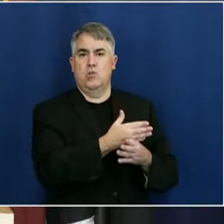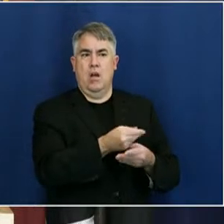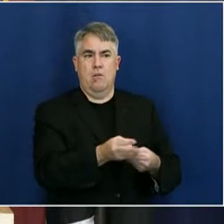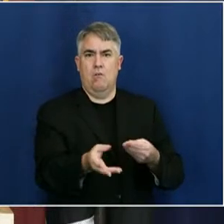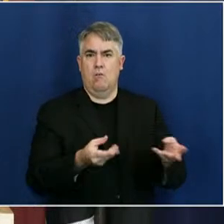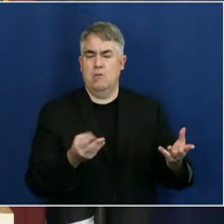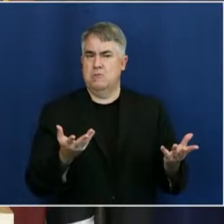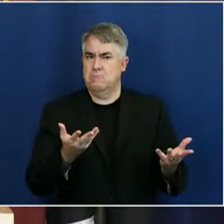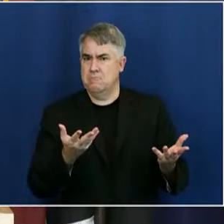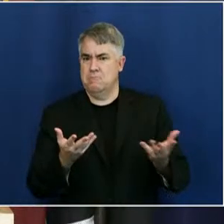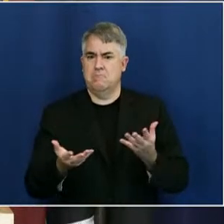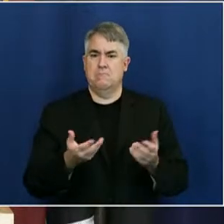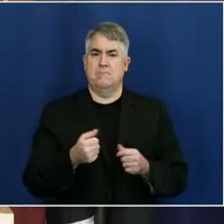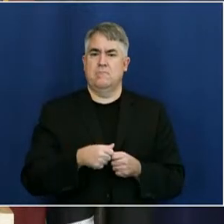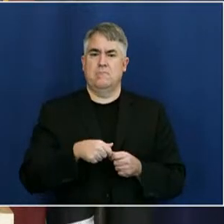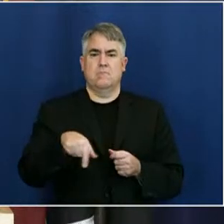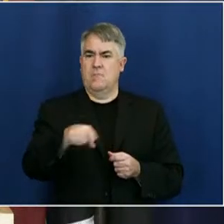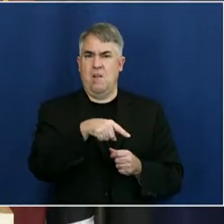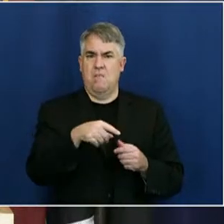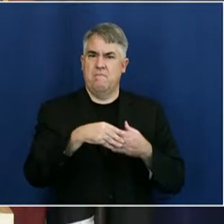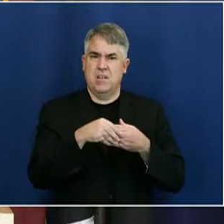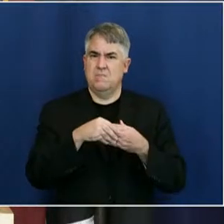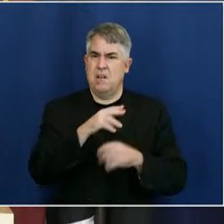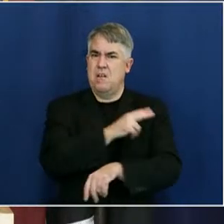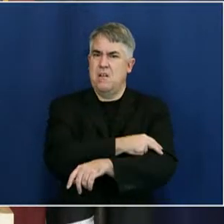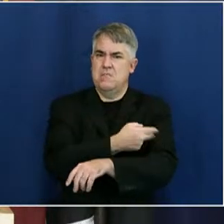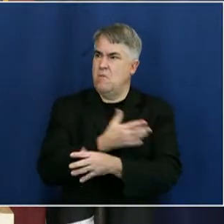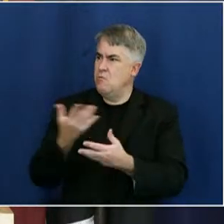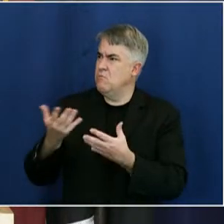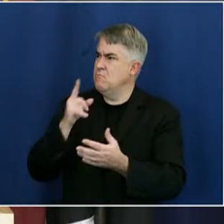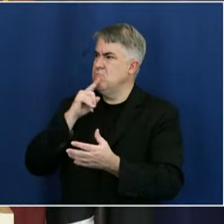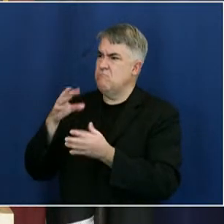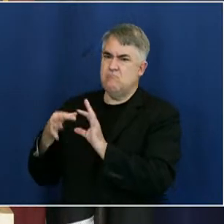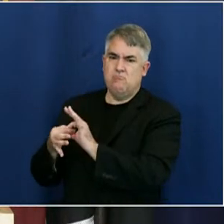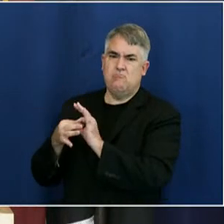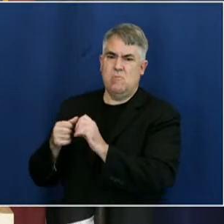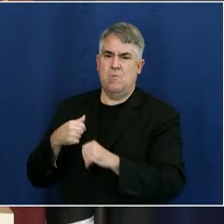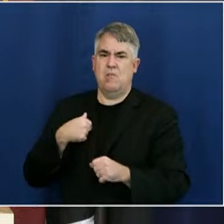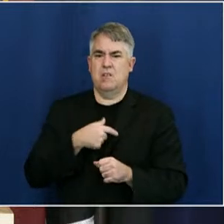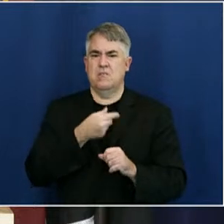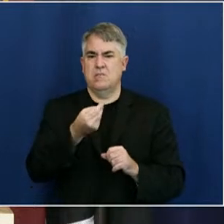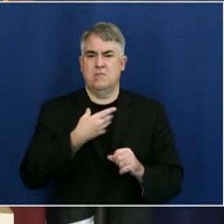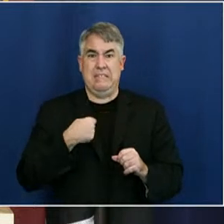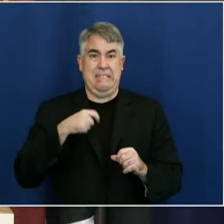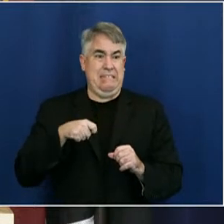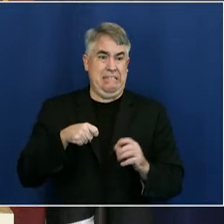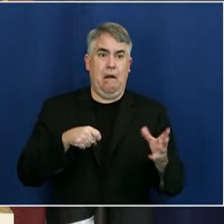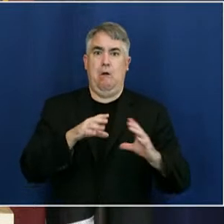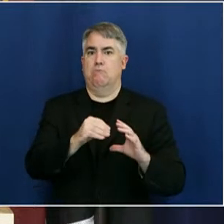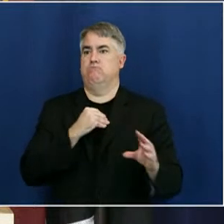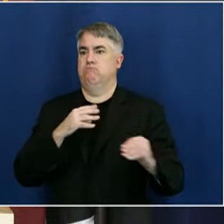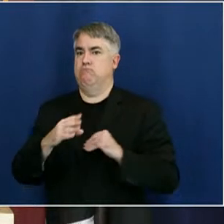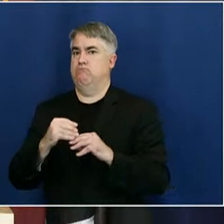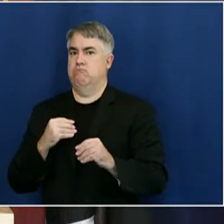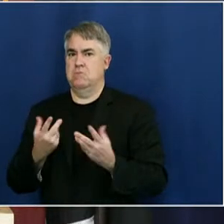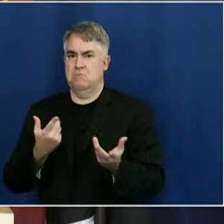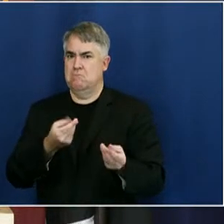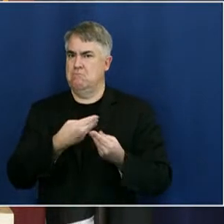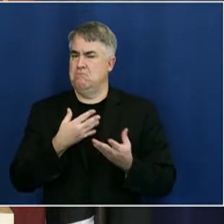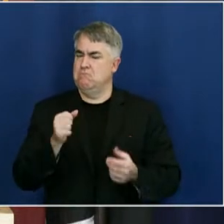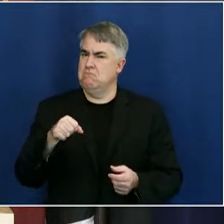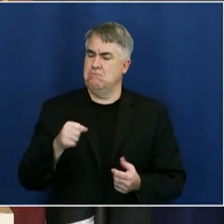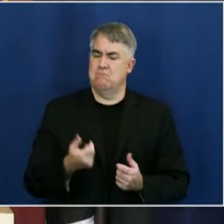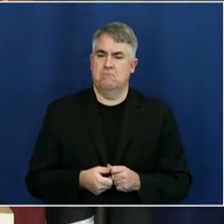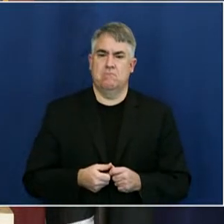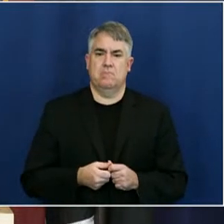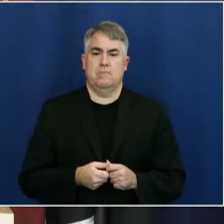to loan some of theirs to help bridge us through, and we have worked very, very collaboratively there. And so we're figuring out how to make the system, as